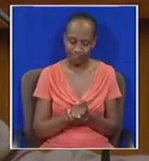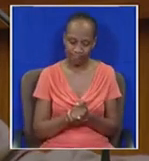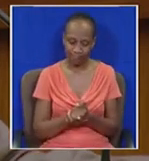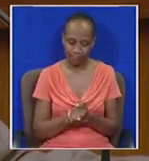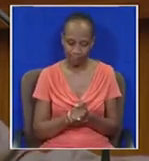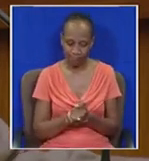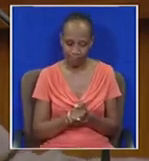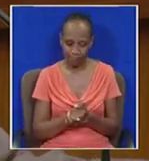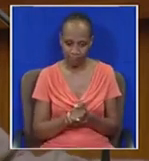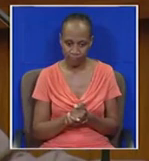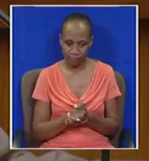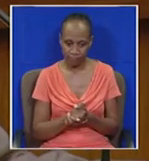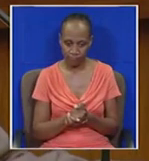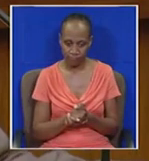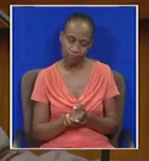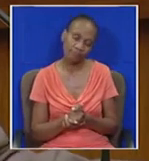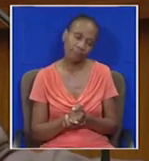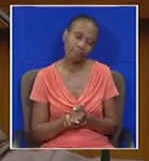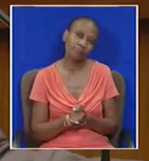with all humility,